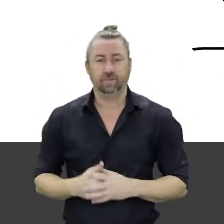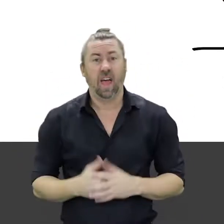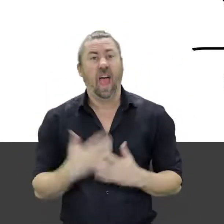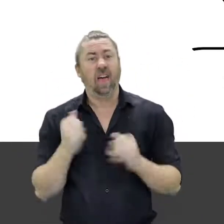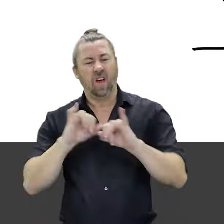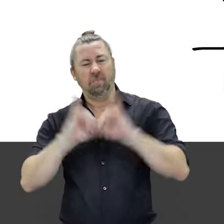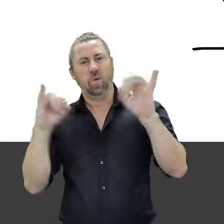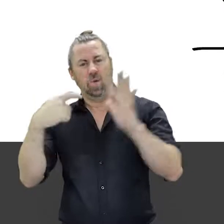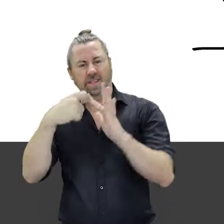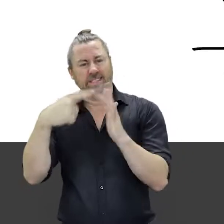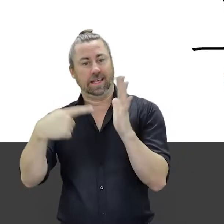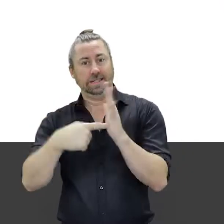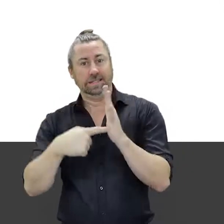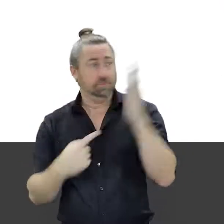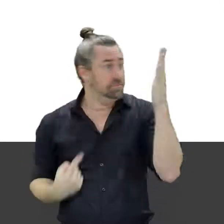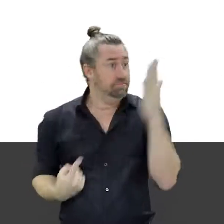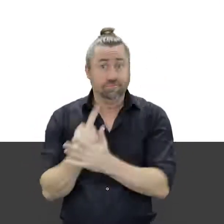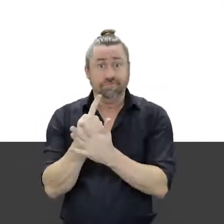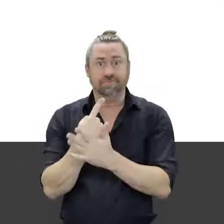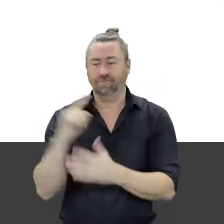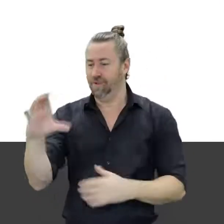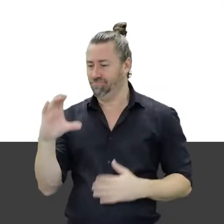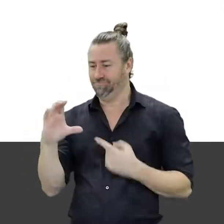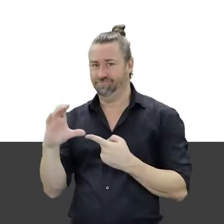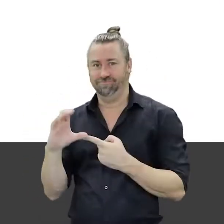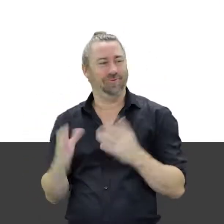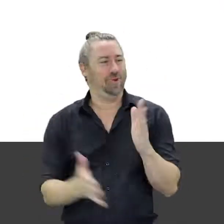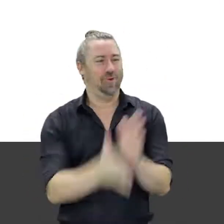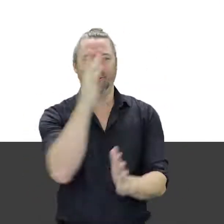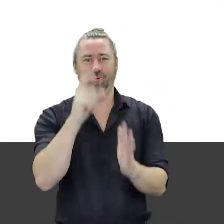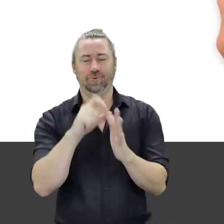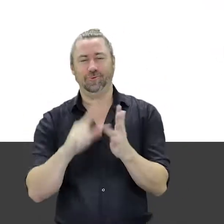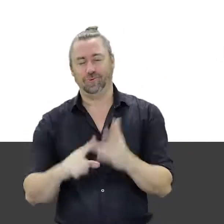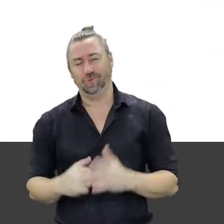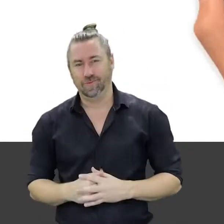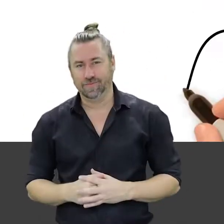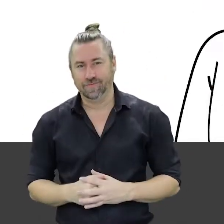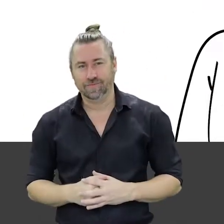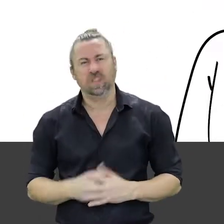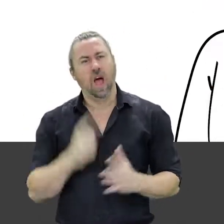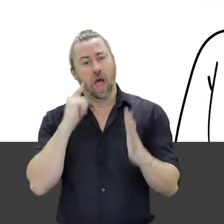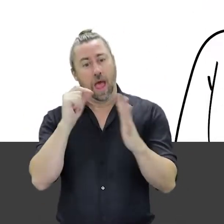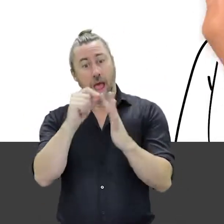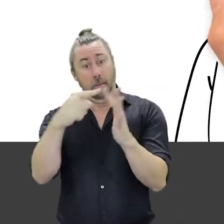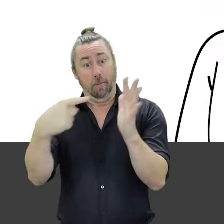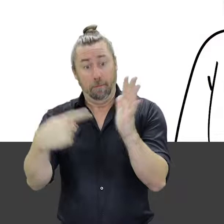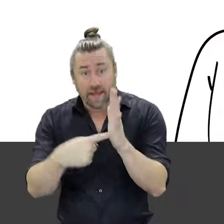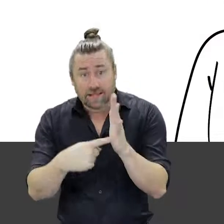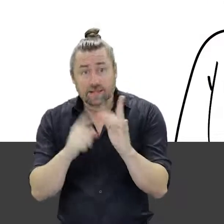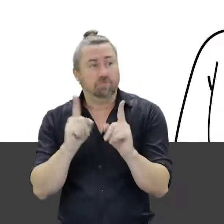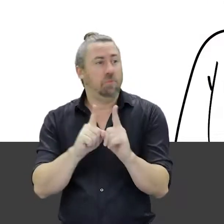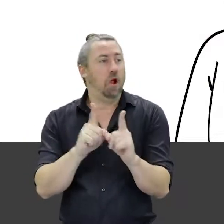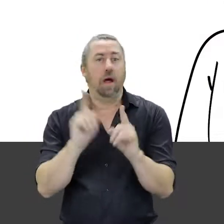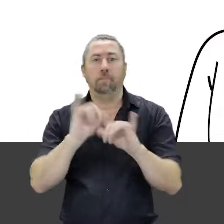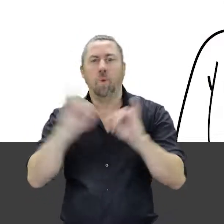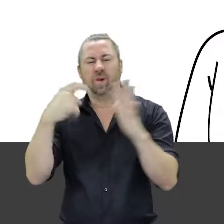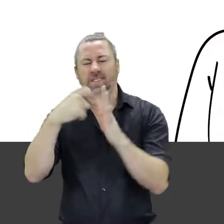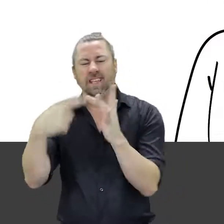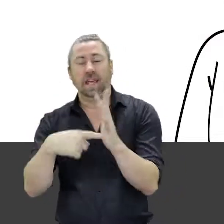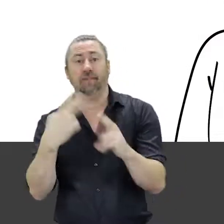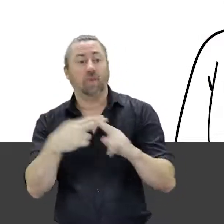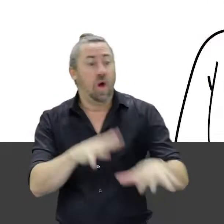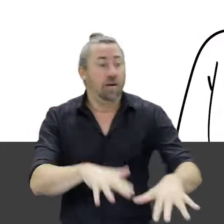on short notice. Pet emergency kit. In the event of an emergency like a flood or